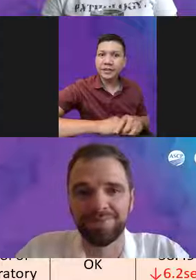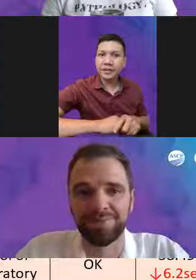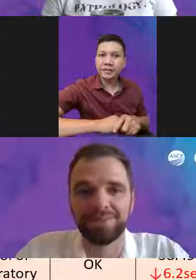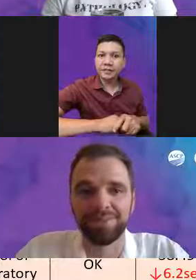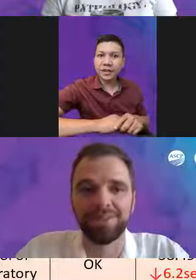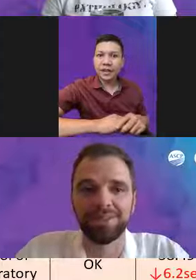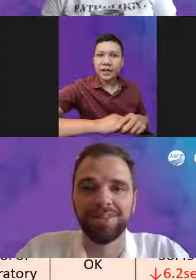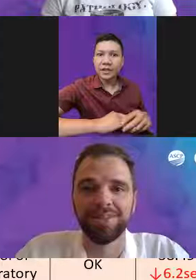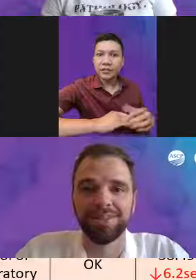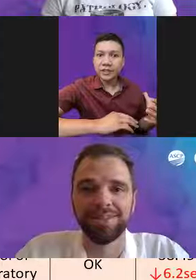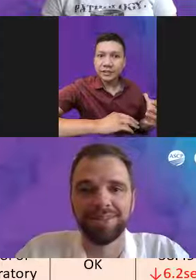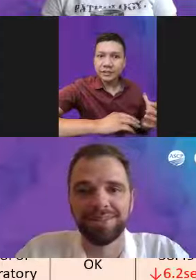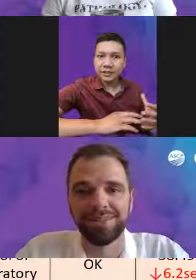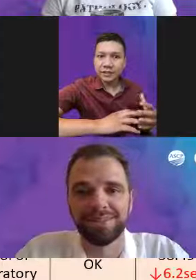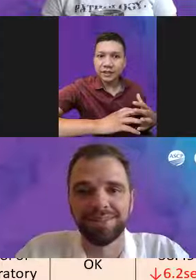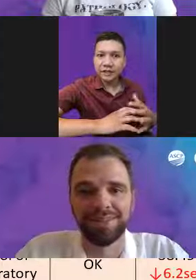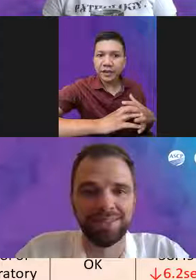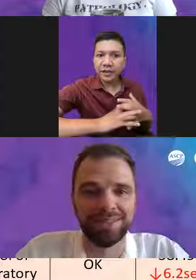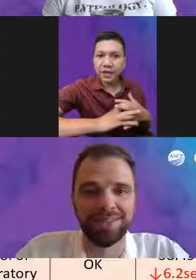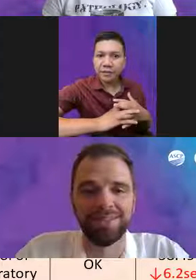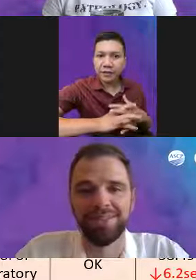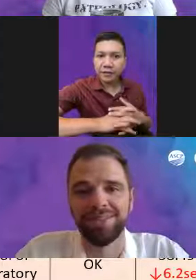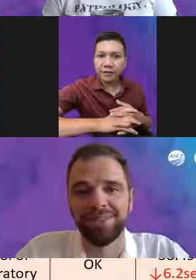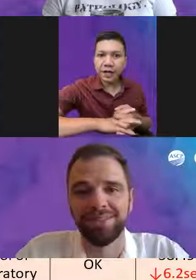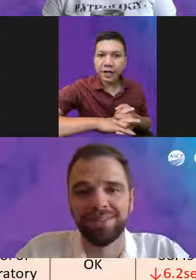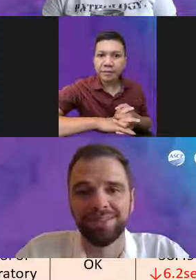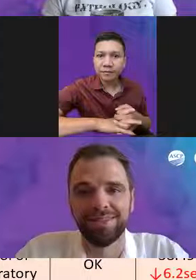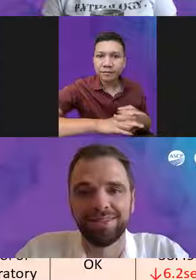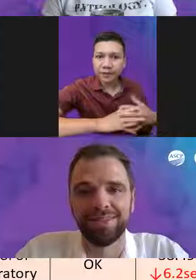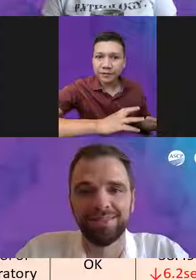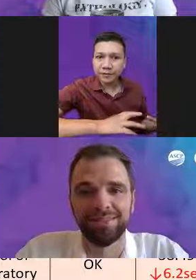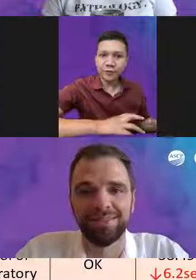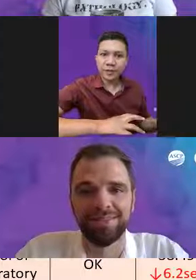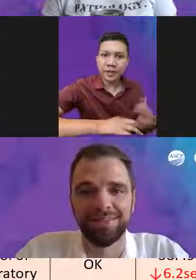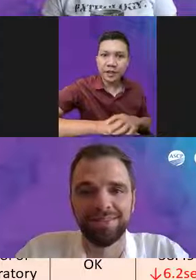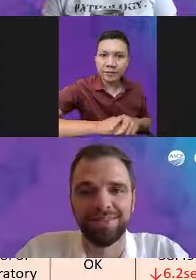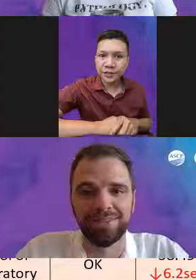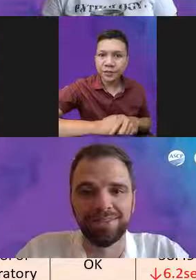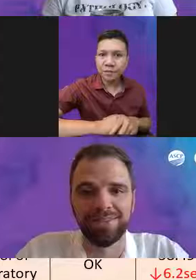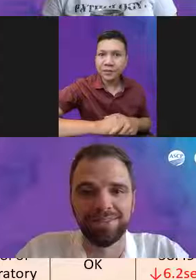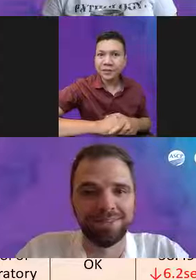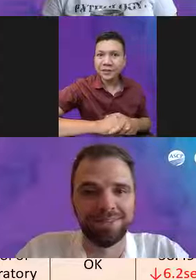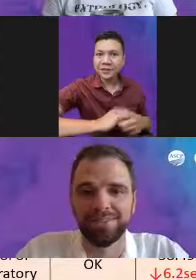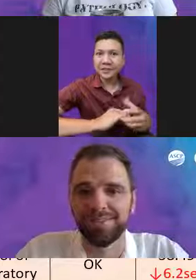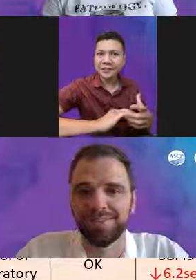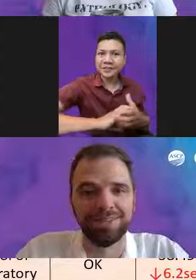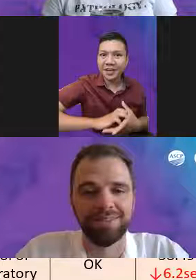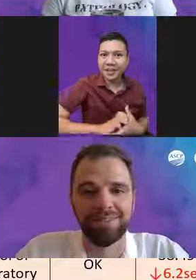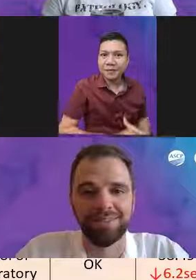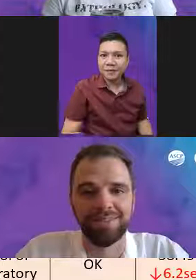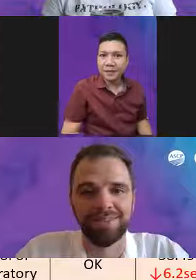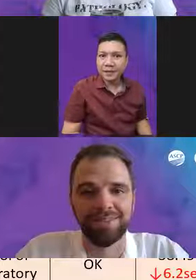micro-megakaryocyte, and UCD in Sacramento, look at that, just 0.3